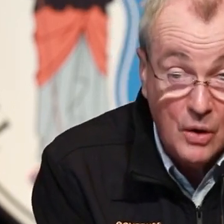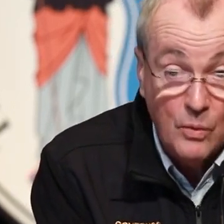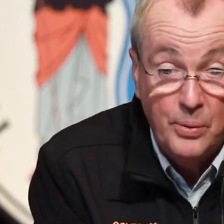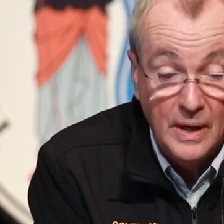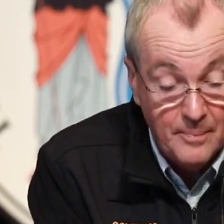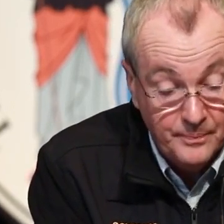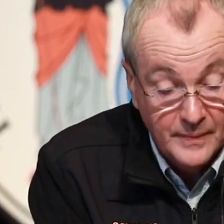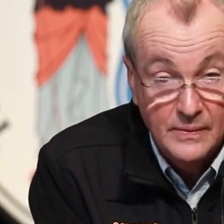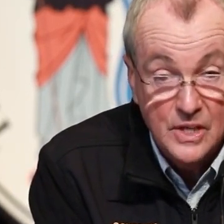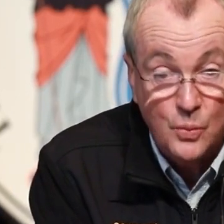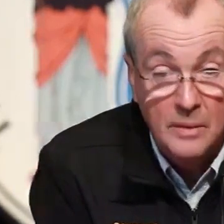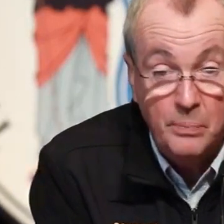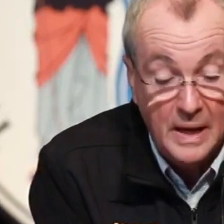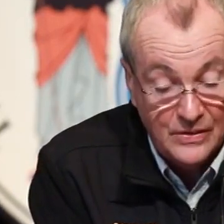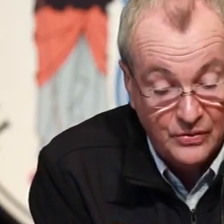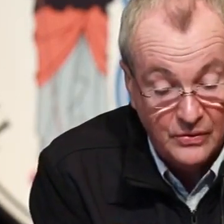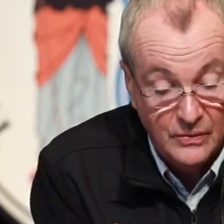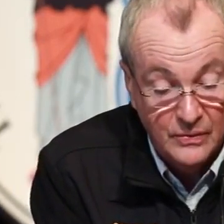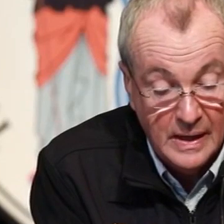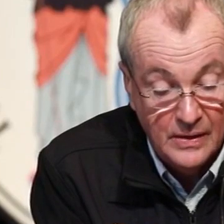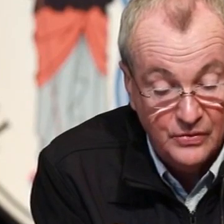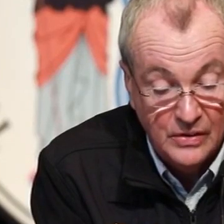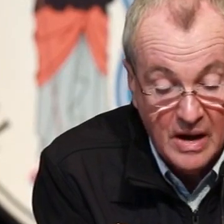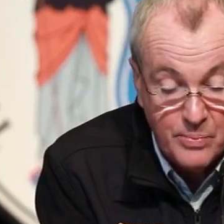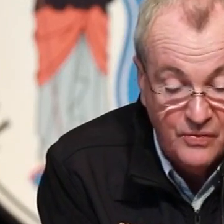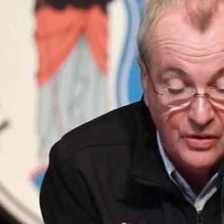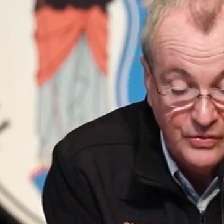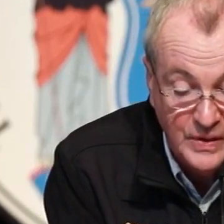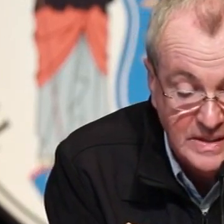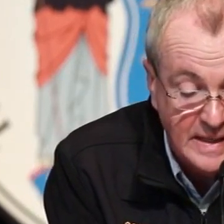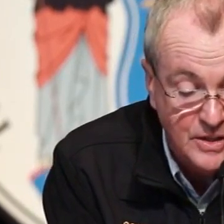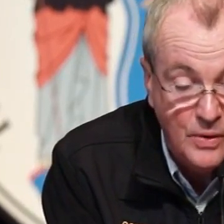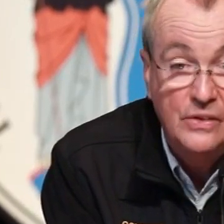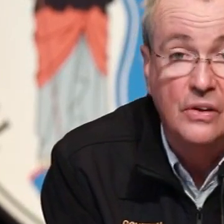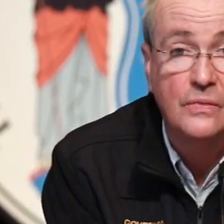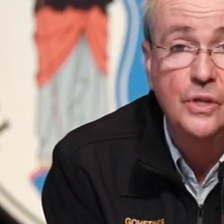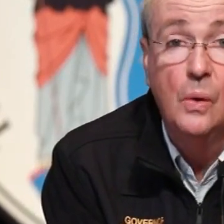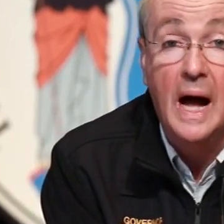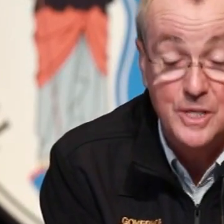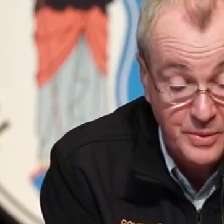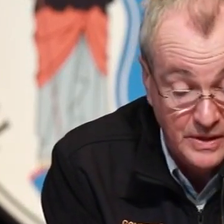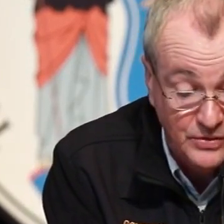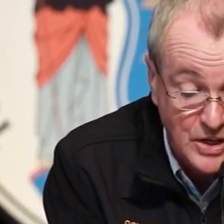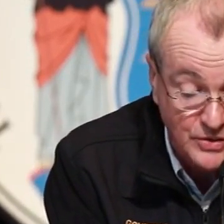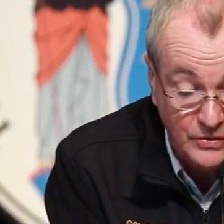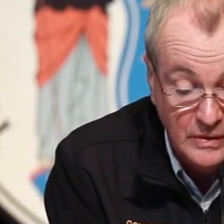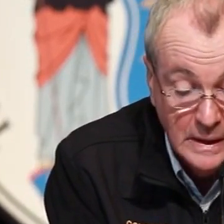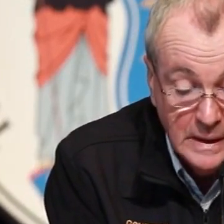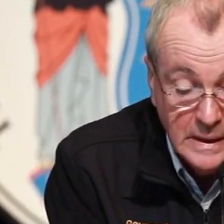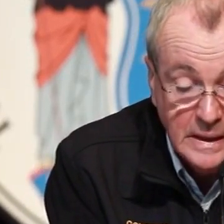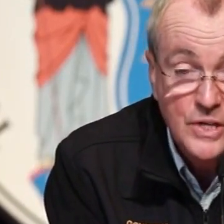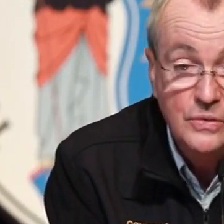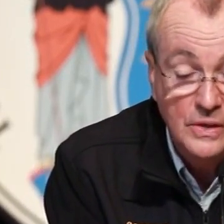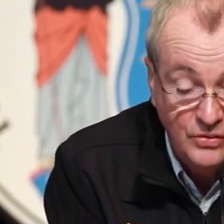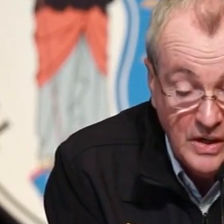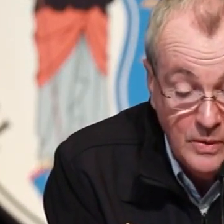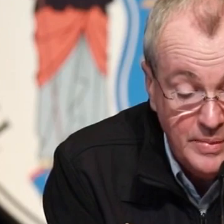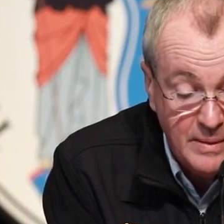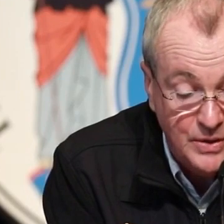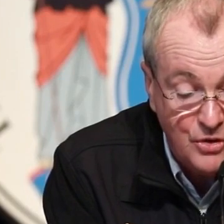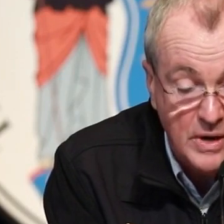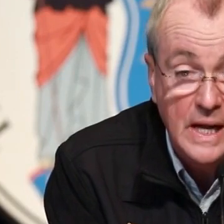Second chart we'll pull up. This one plots, since April 1st, the daily rates of new hospitalizations. And as you can